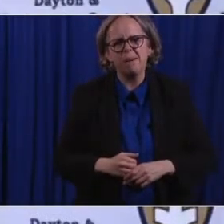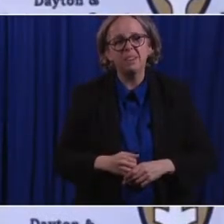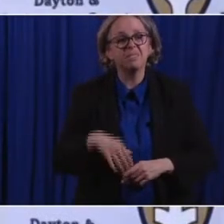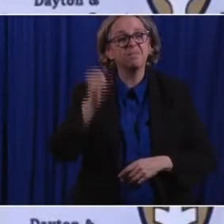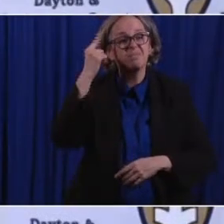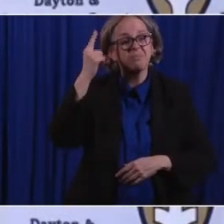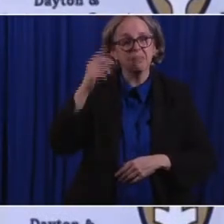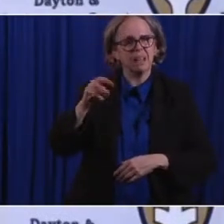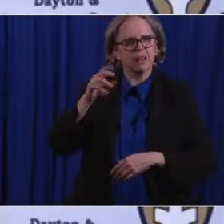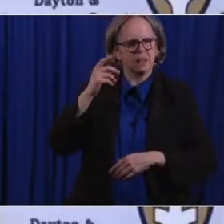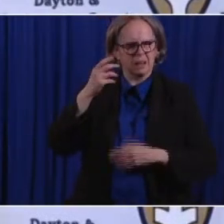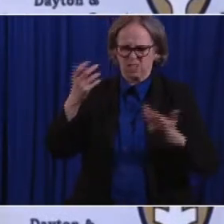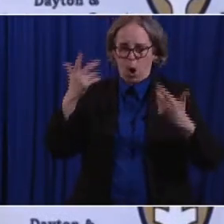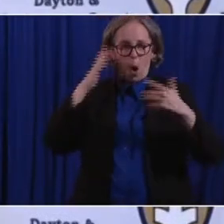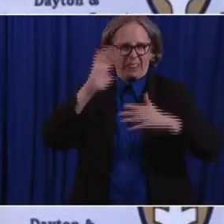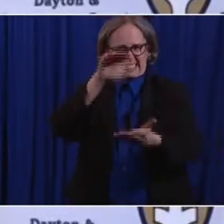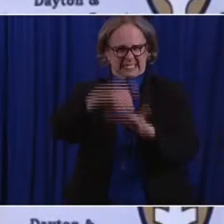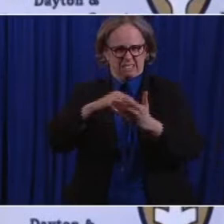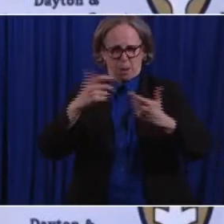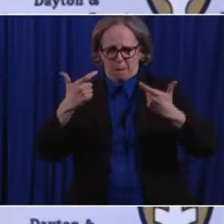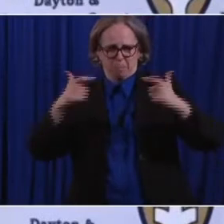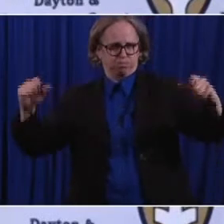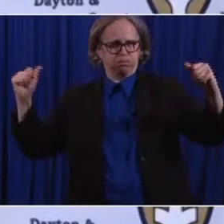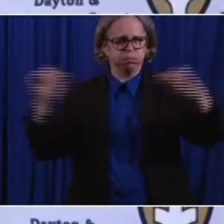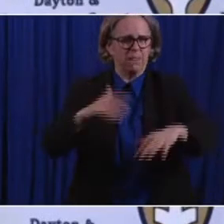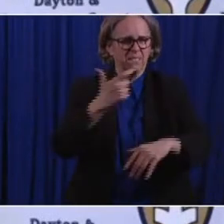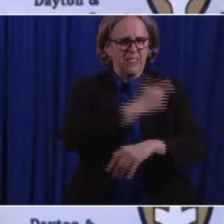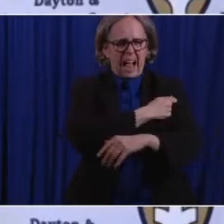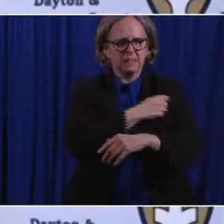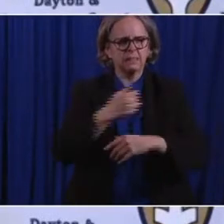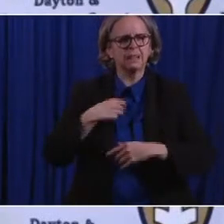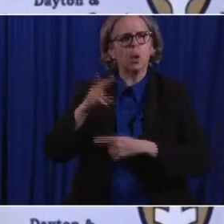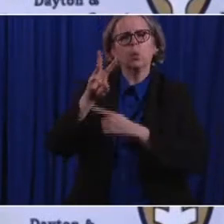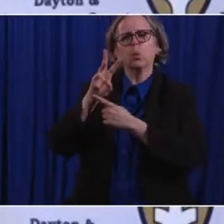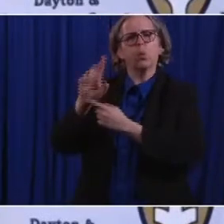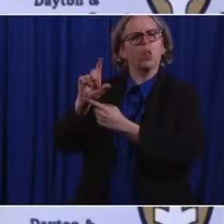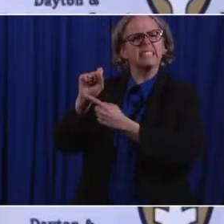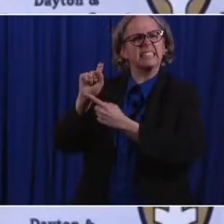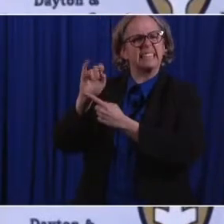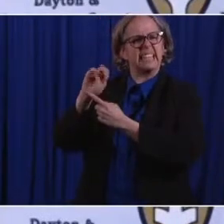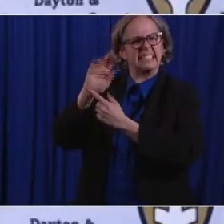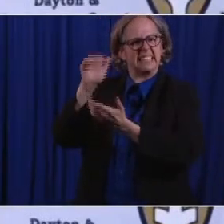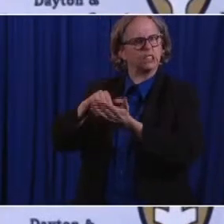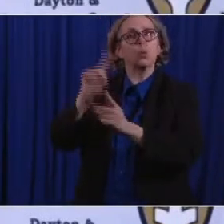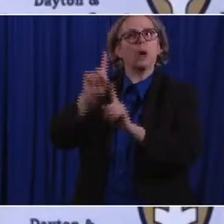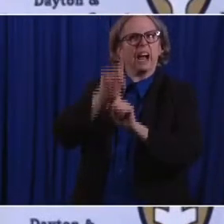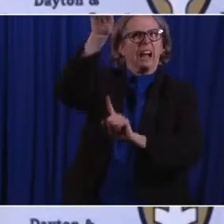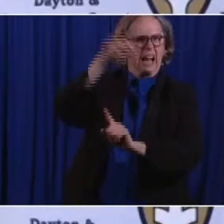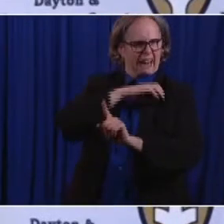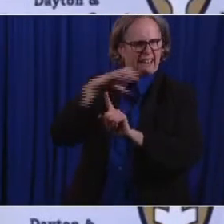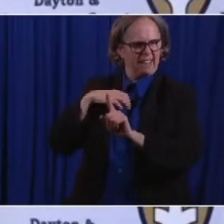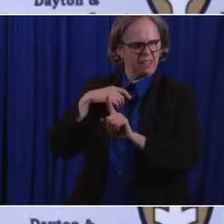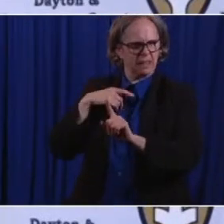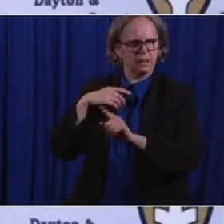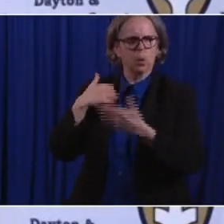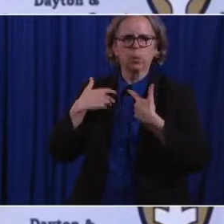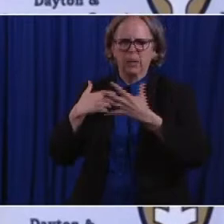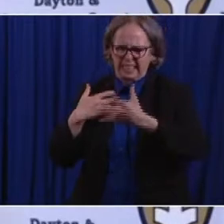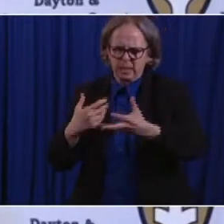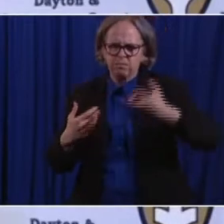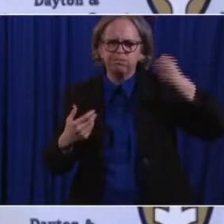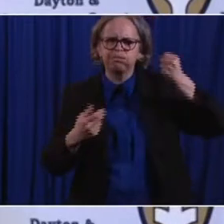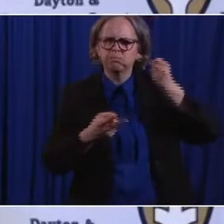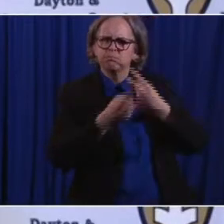Center, part of those are reserved every single day for community partners. We have, I think,